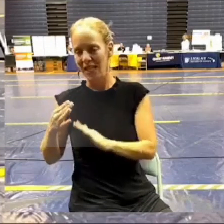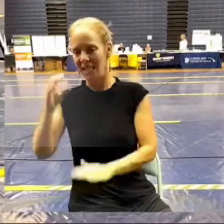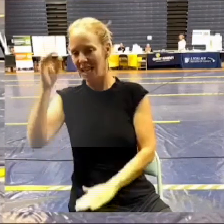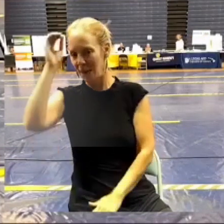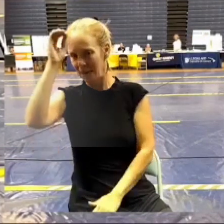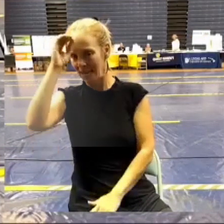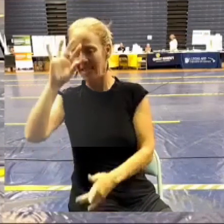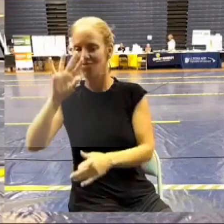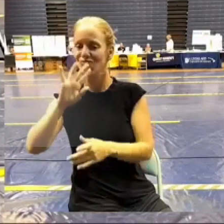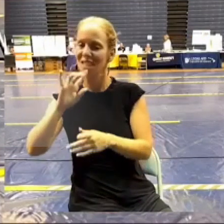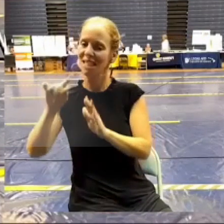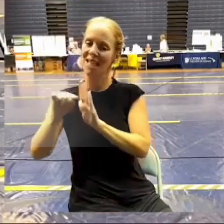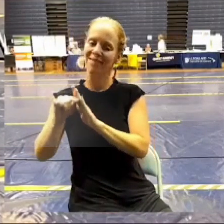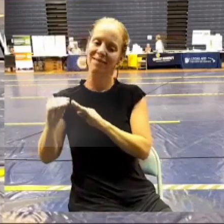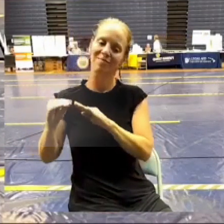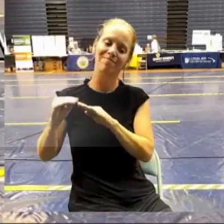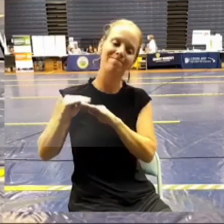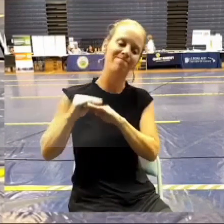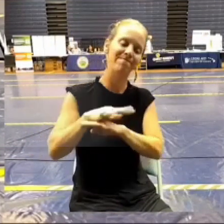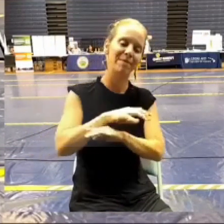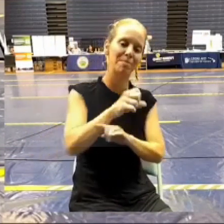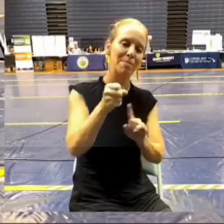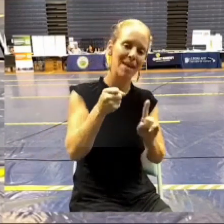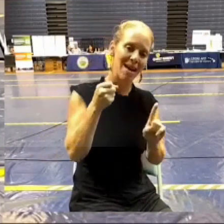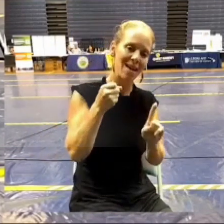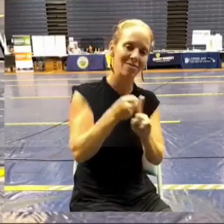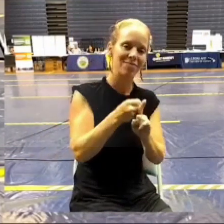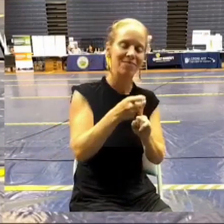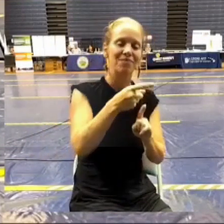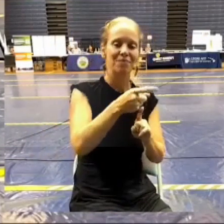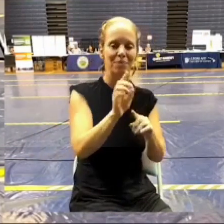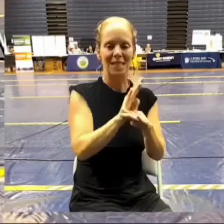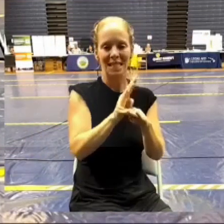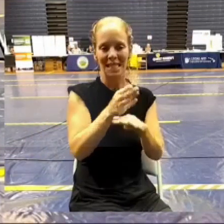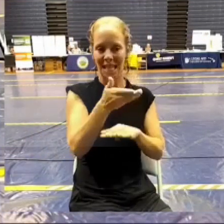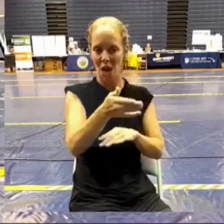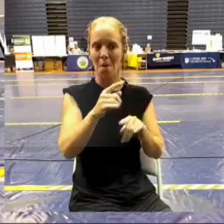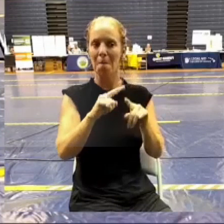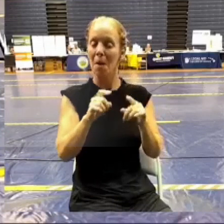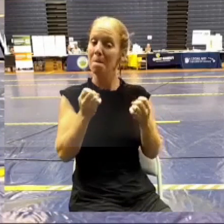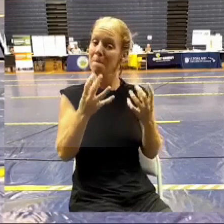say one-third of their employees also lost their homes in the fire.